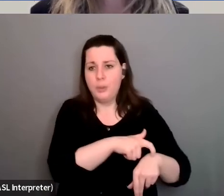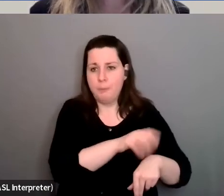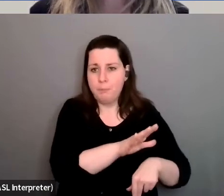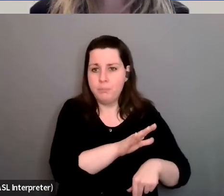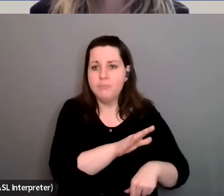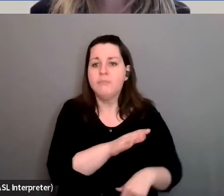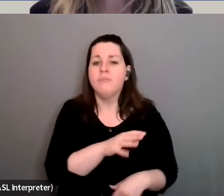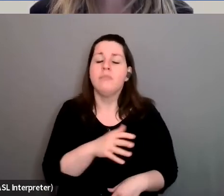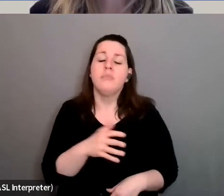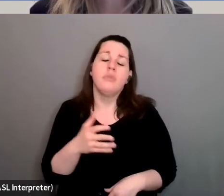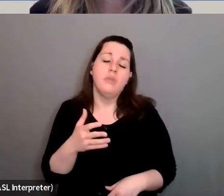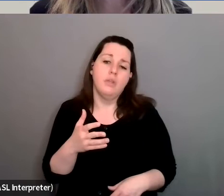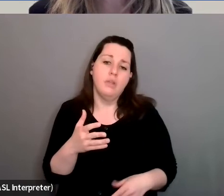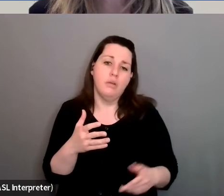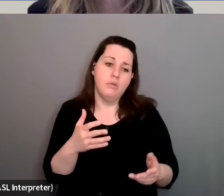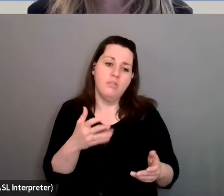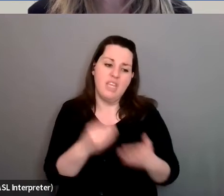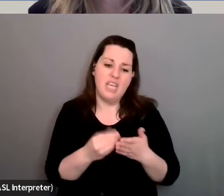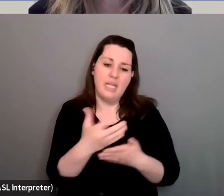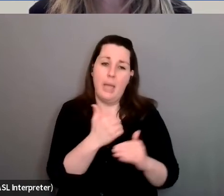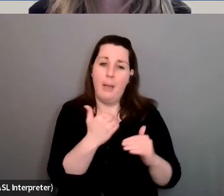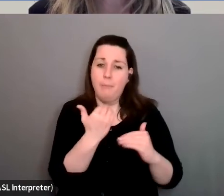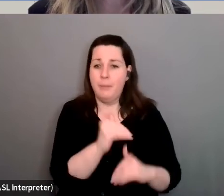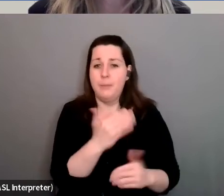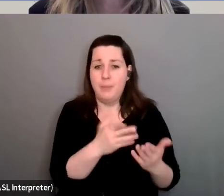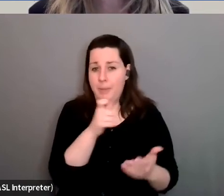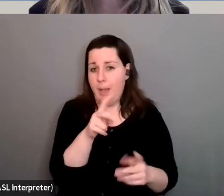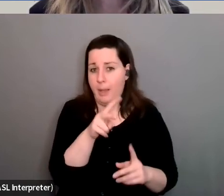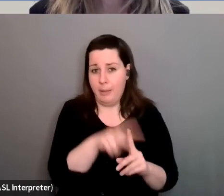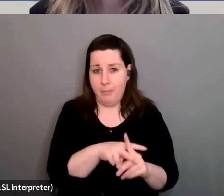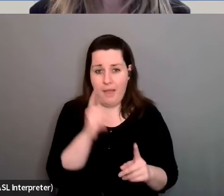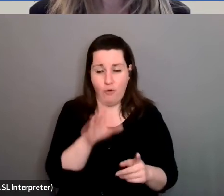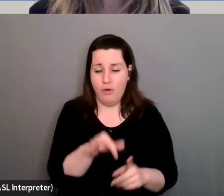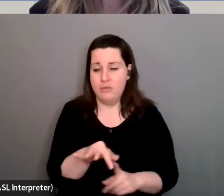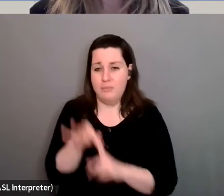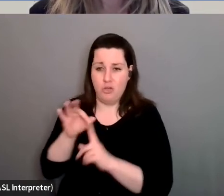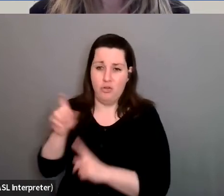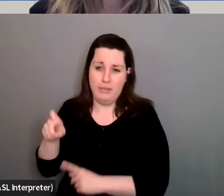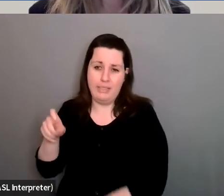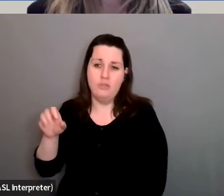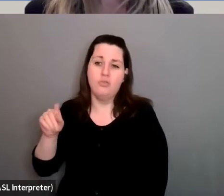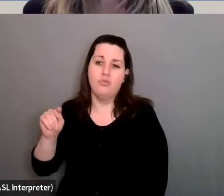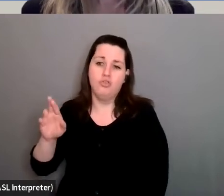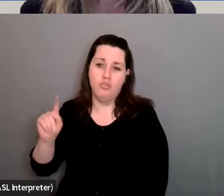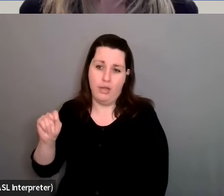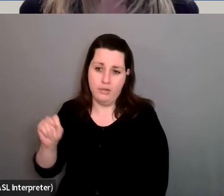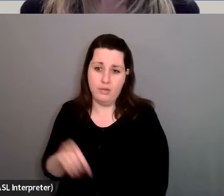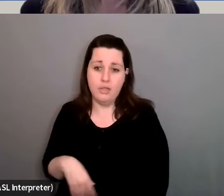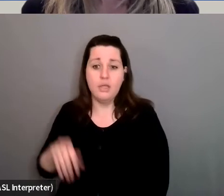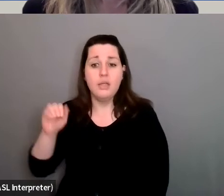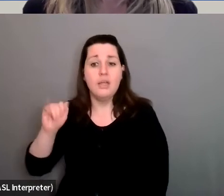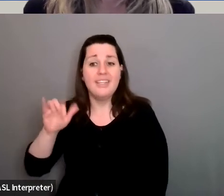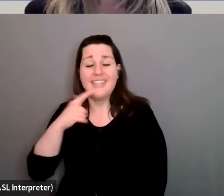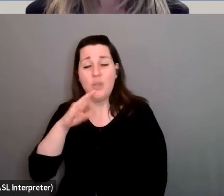got the income limits there that may not apply to the special needs trust. Karen, yep. I don't know if you mentioned this too, that